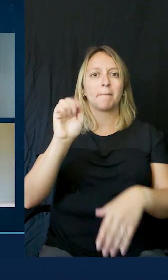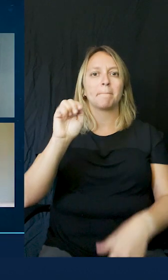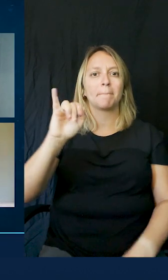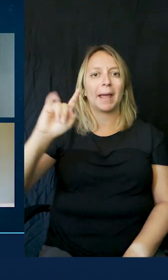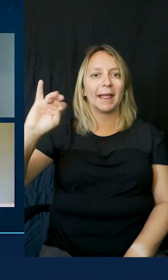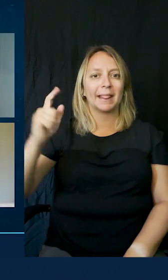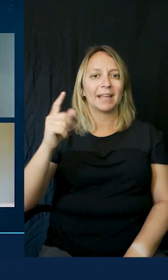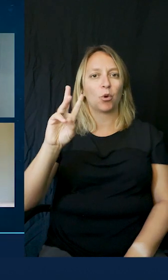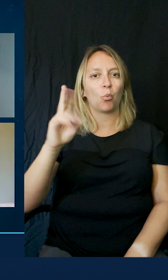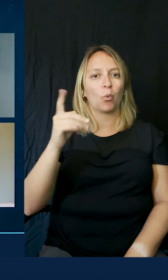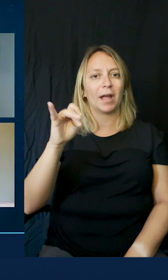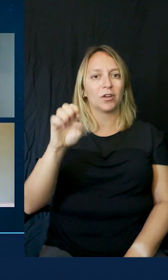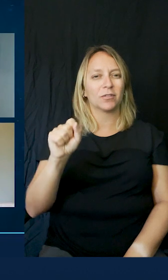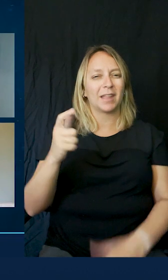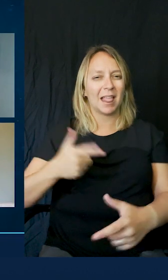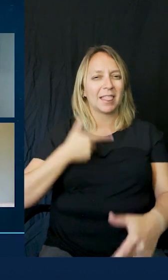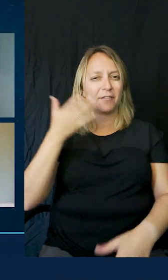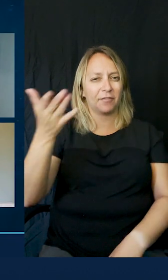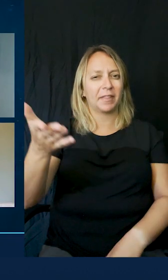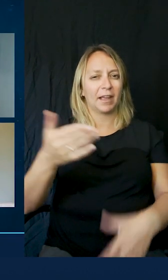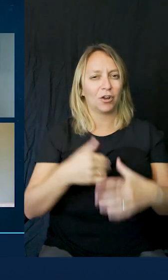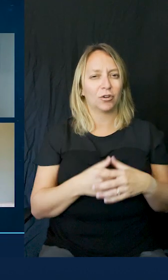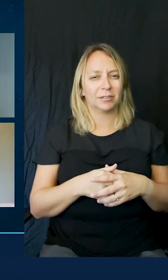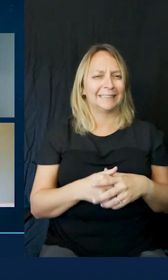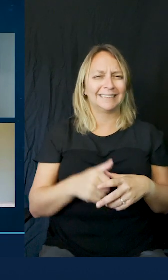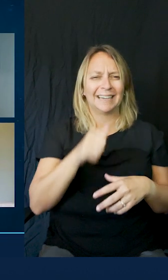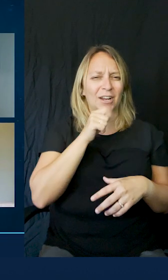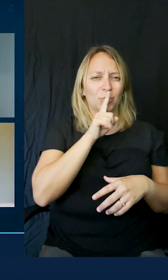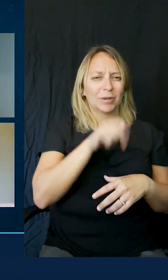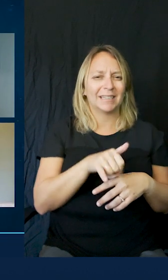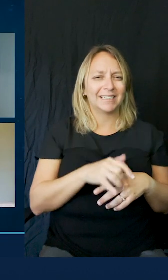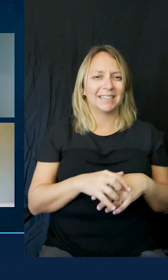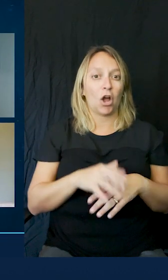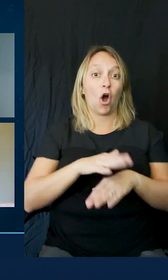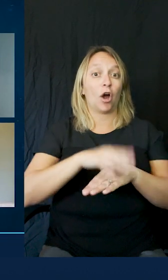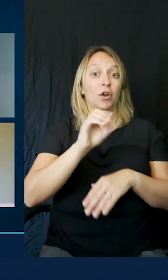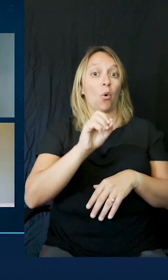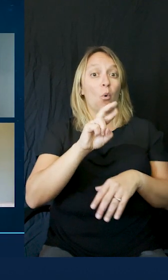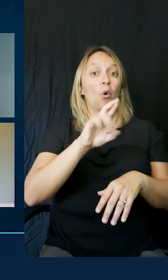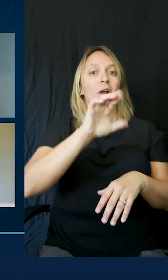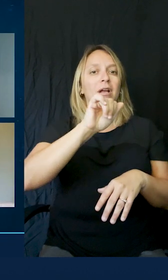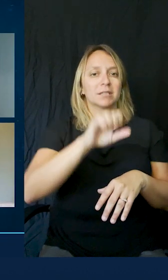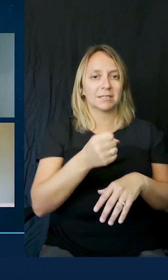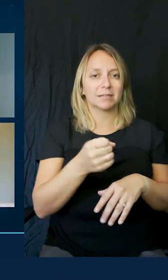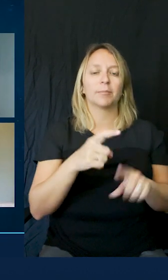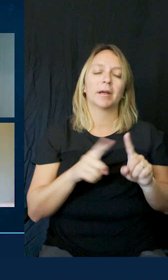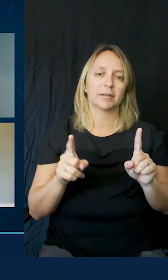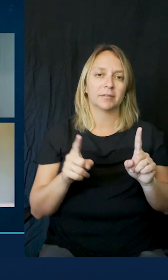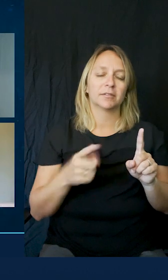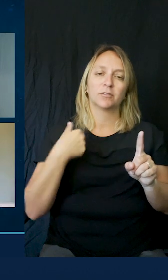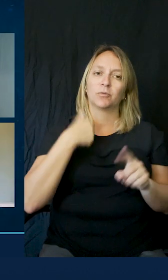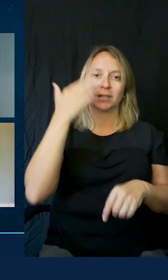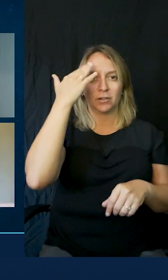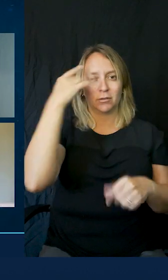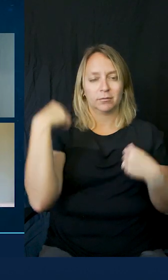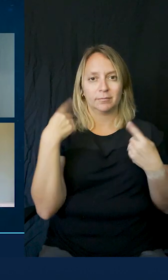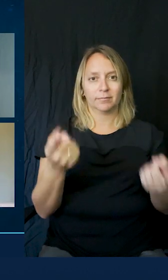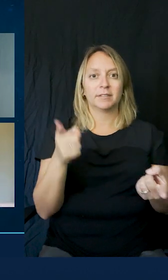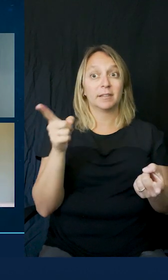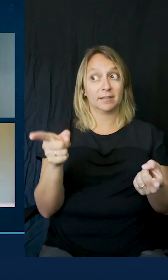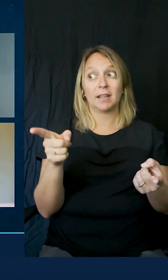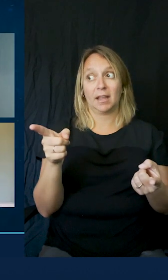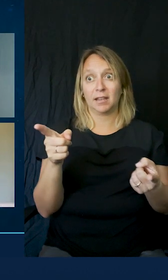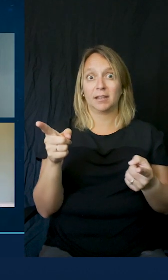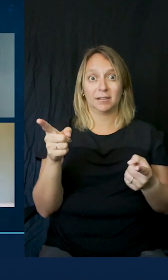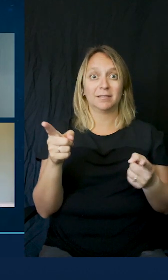those coasts, and not necessarily on orcas. But but we know that since they range all the way